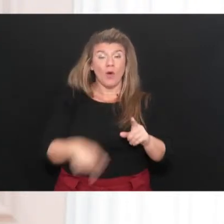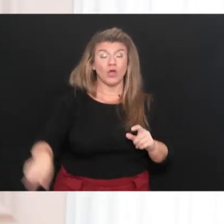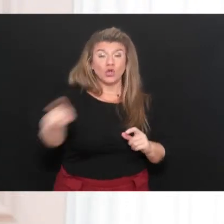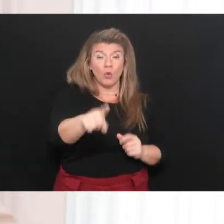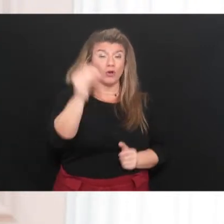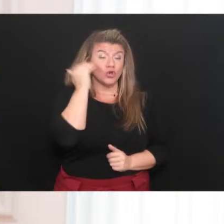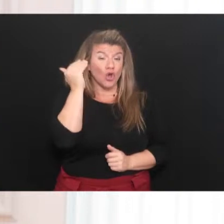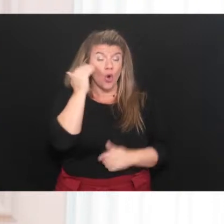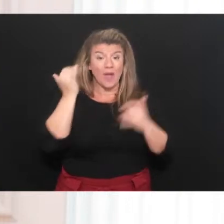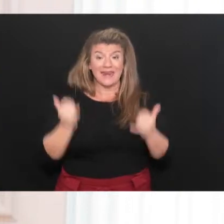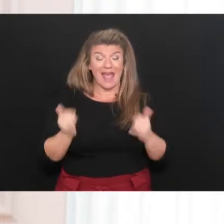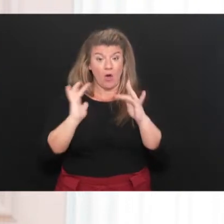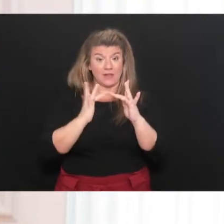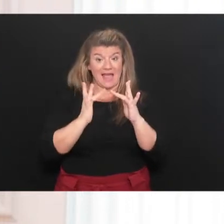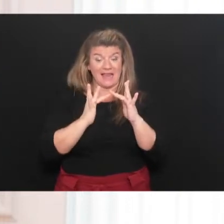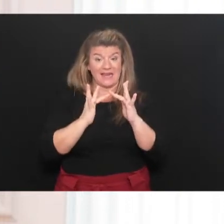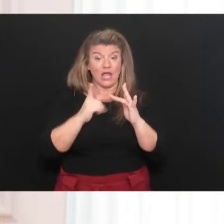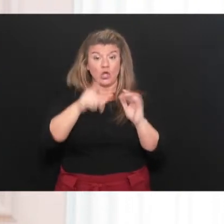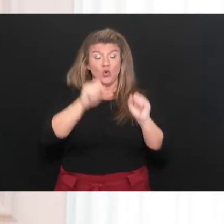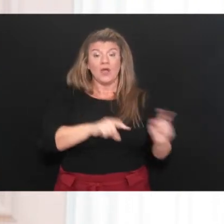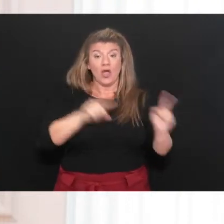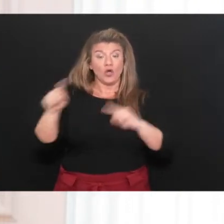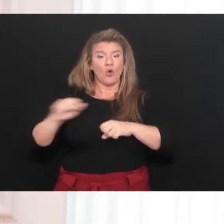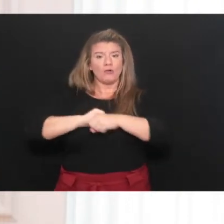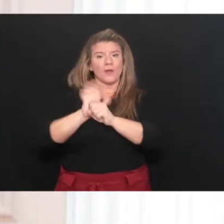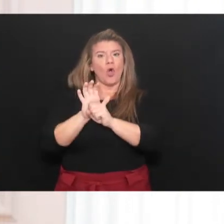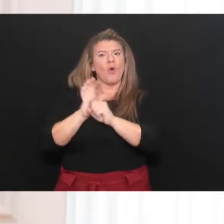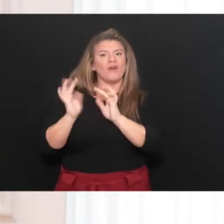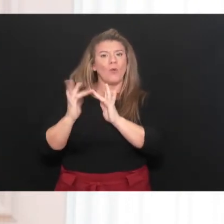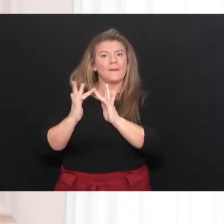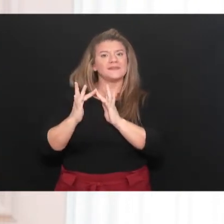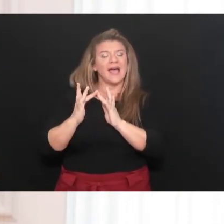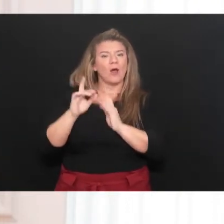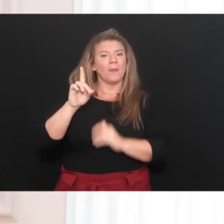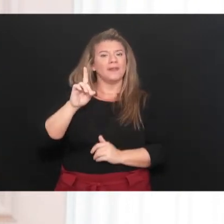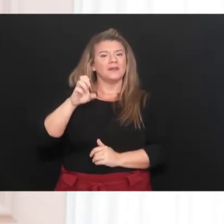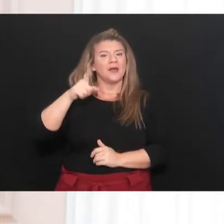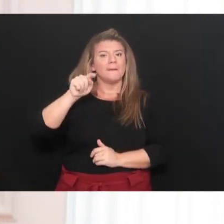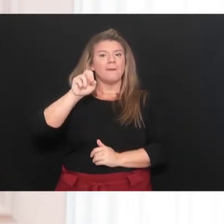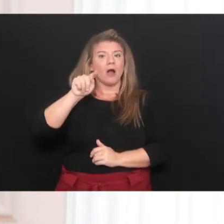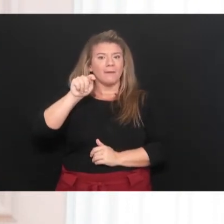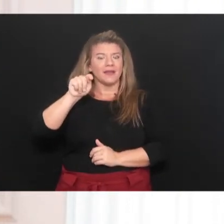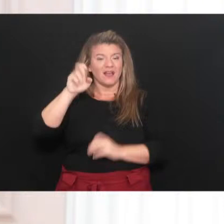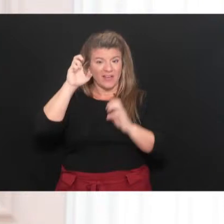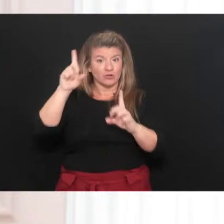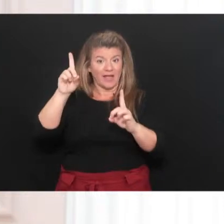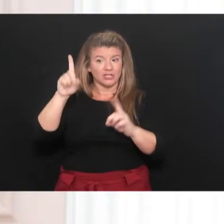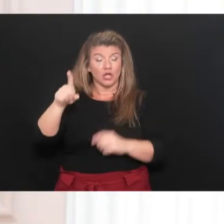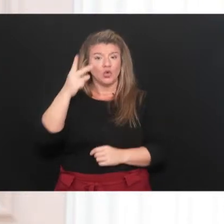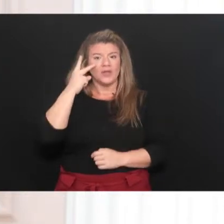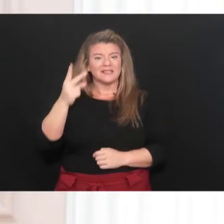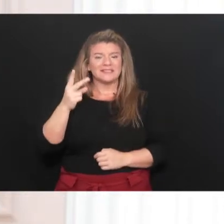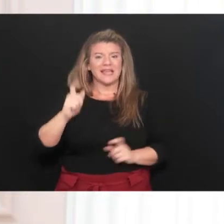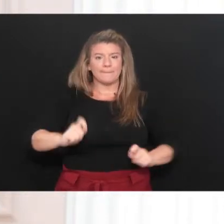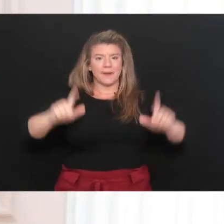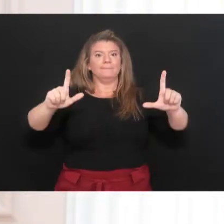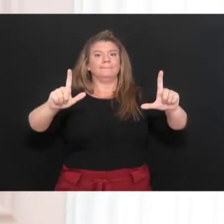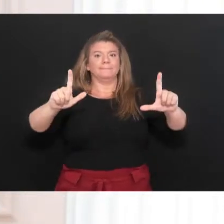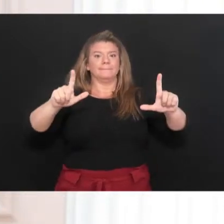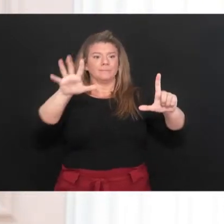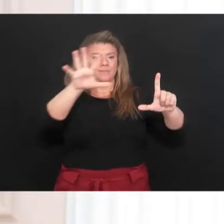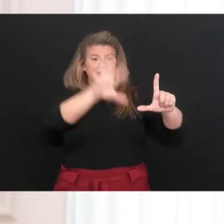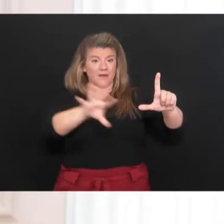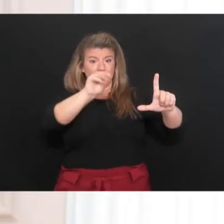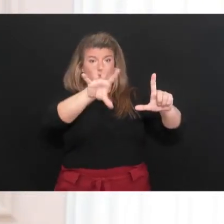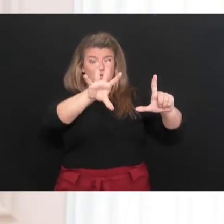now online, you can go to the COVID website on the Department of Education, and you can actually see a snapshot of every single